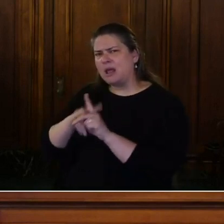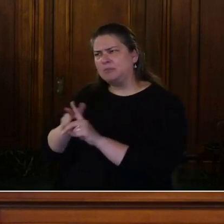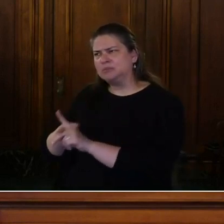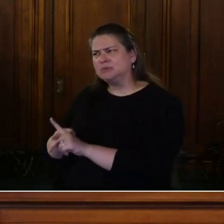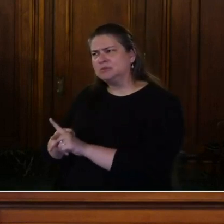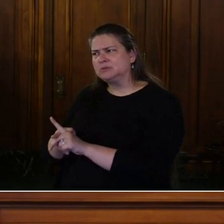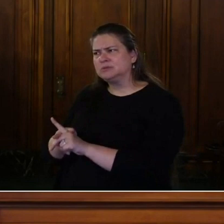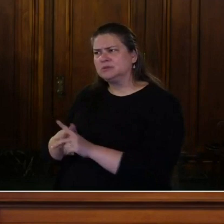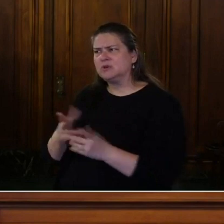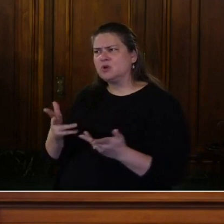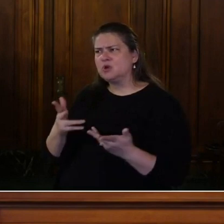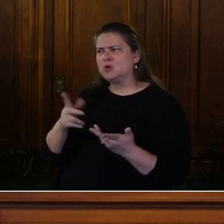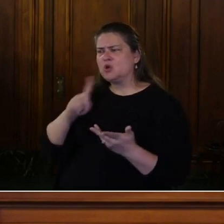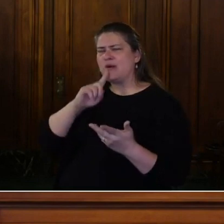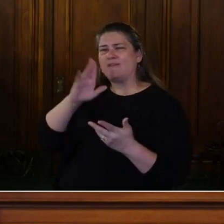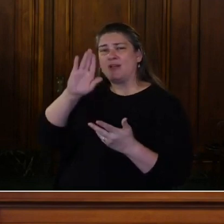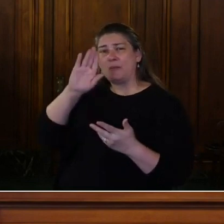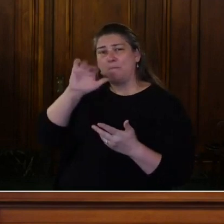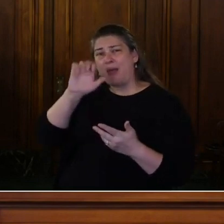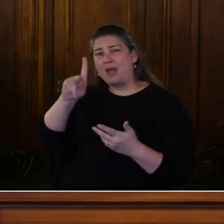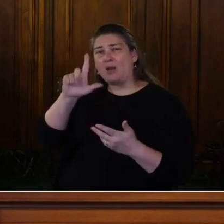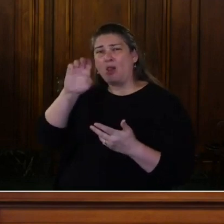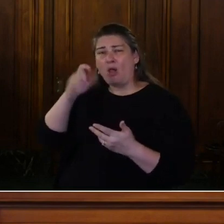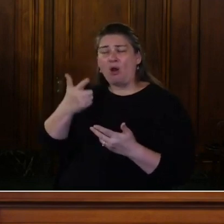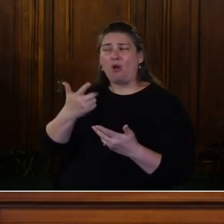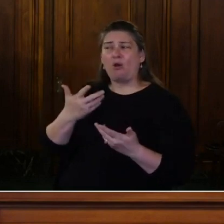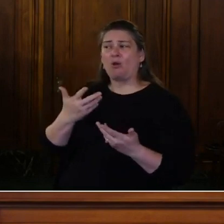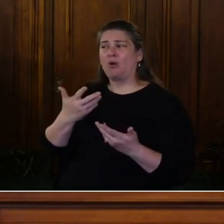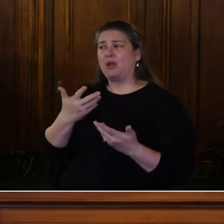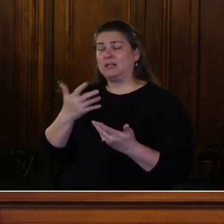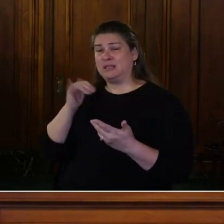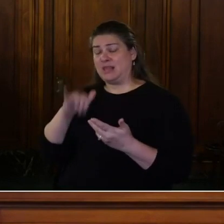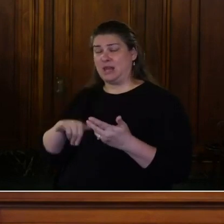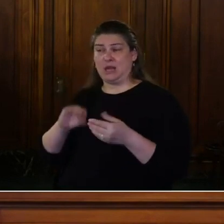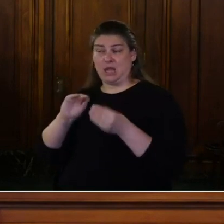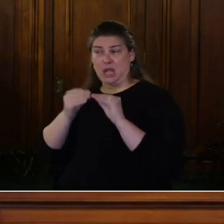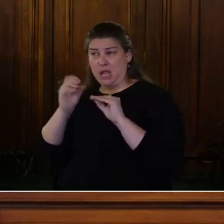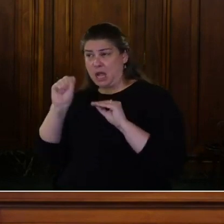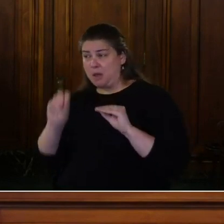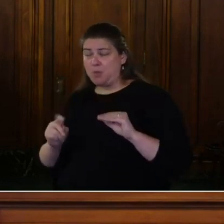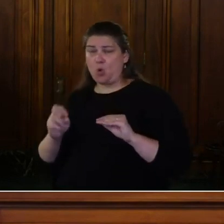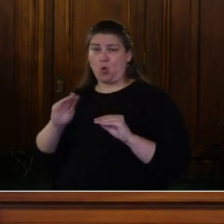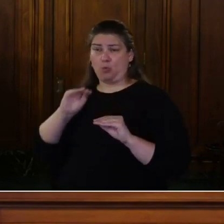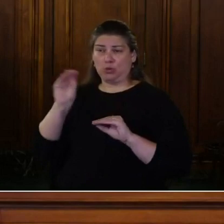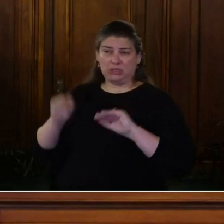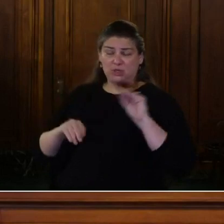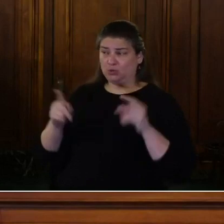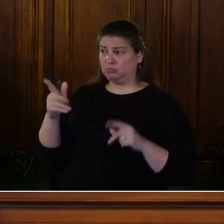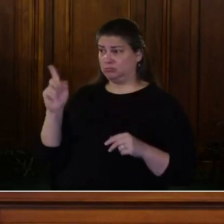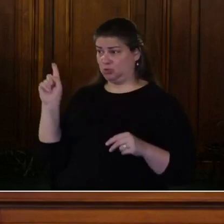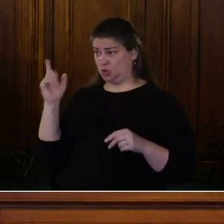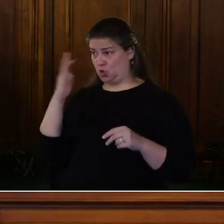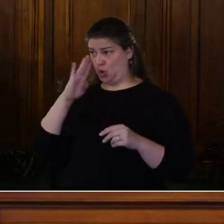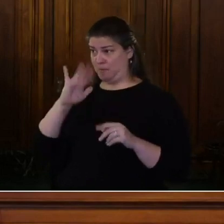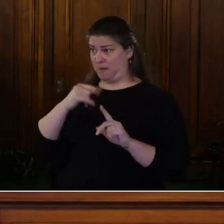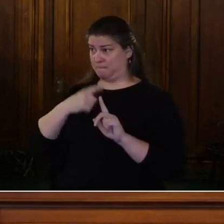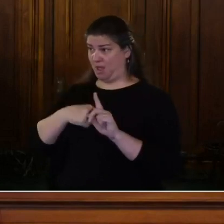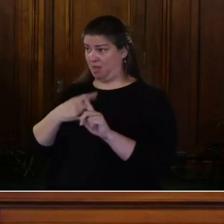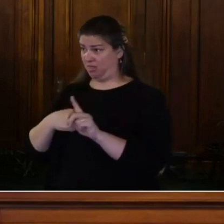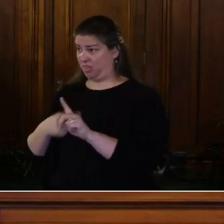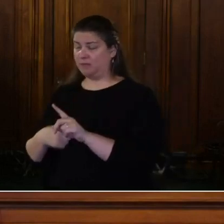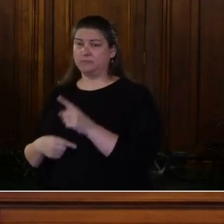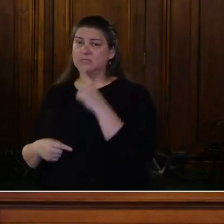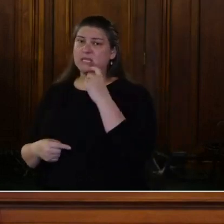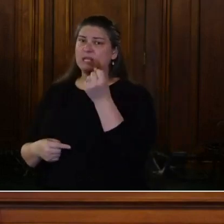open? What the backlog is right now? Whether that's a pure number or percentage. Okay. And do you want to know it by month or?